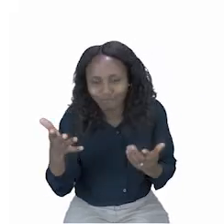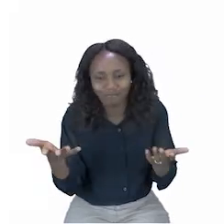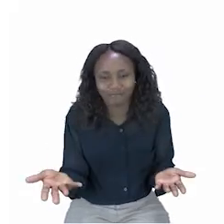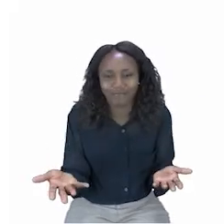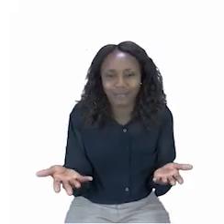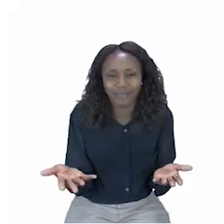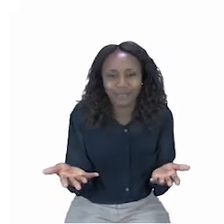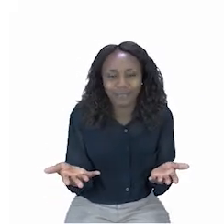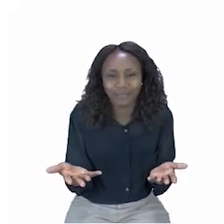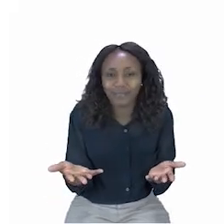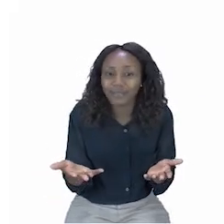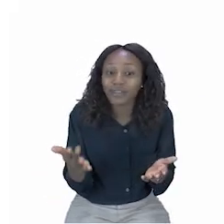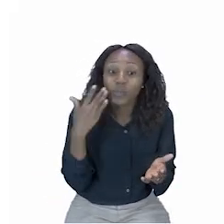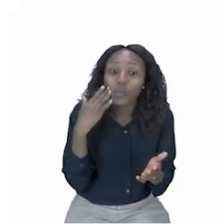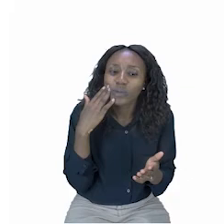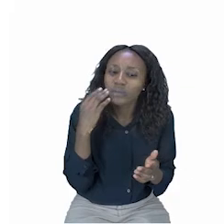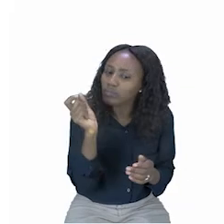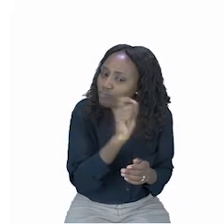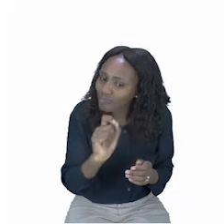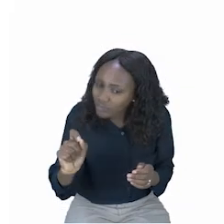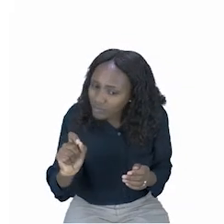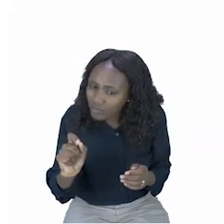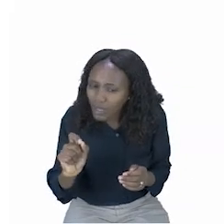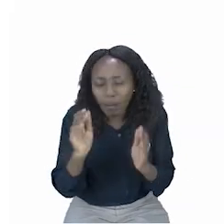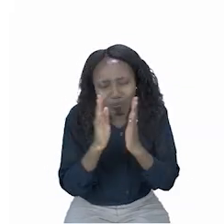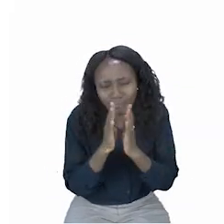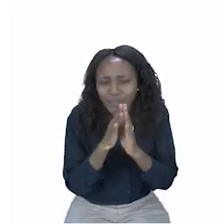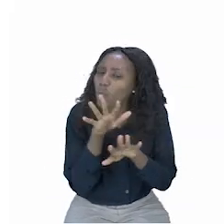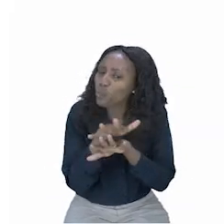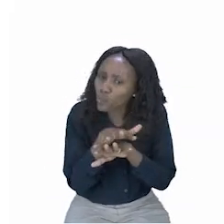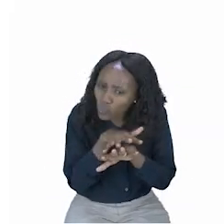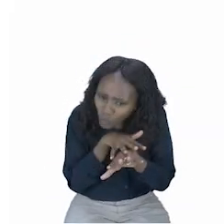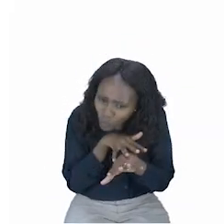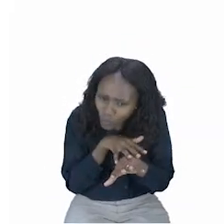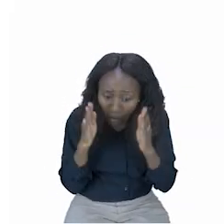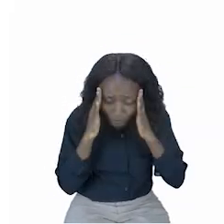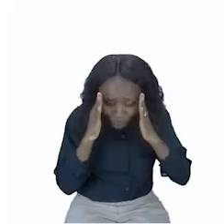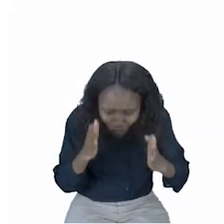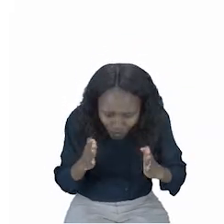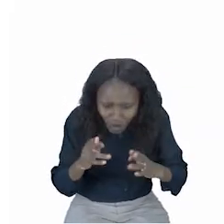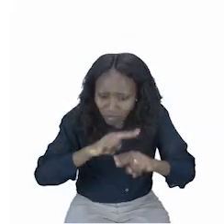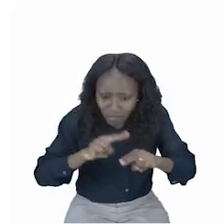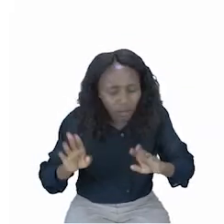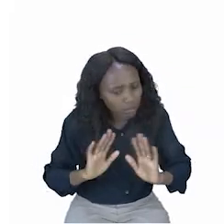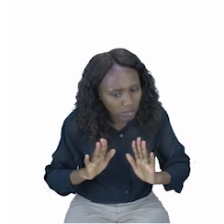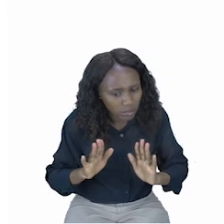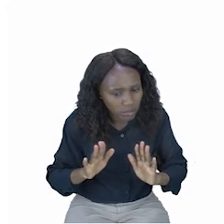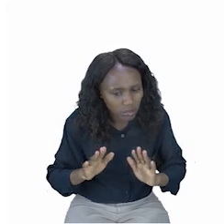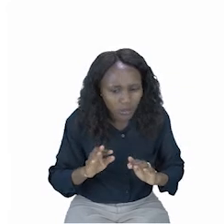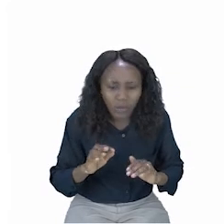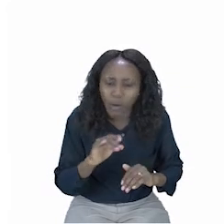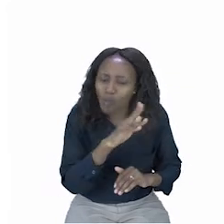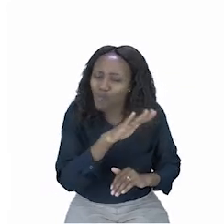And when you are writing them, take your time. Find the correct spelling and write it